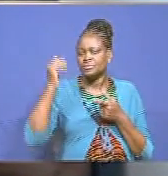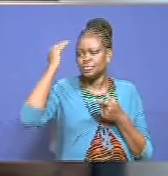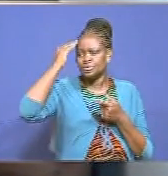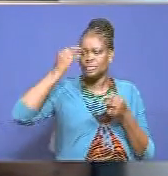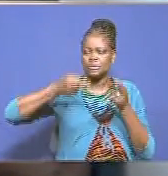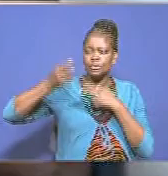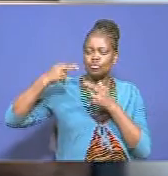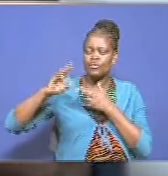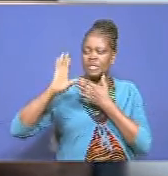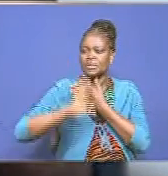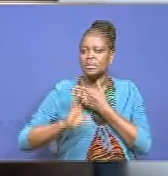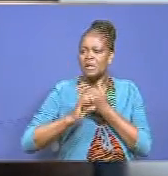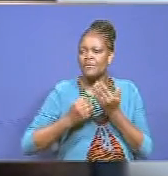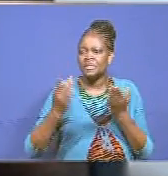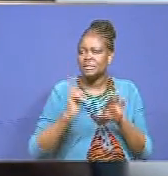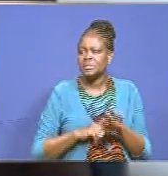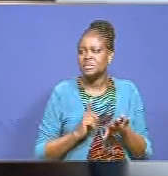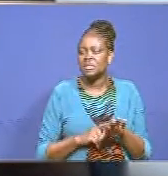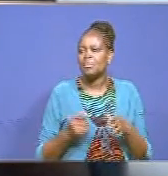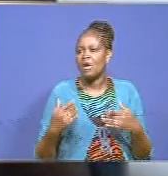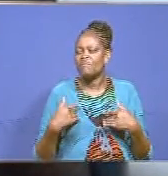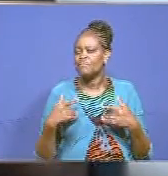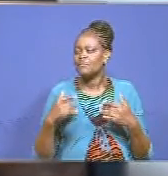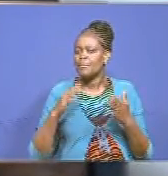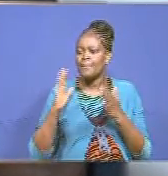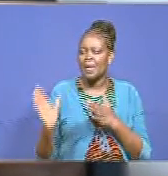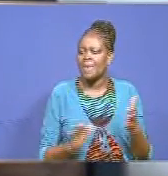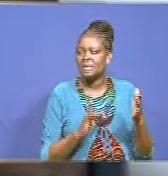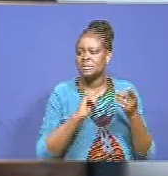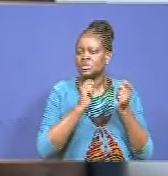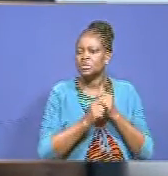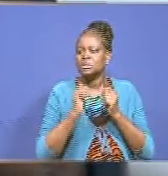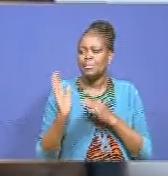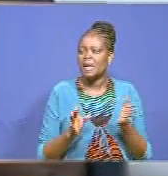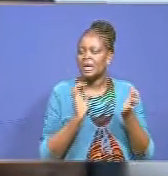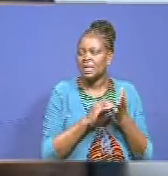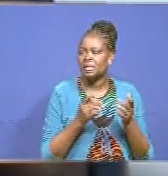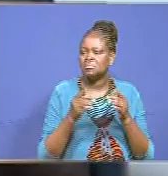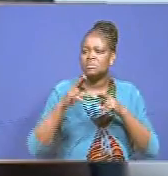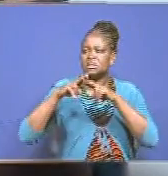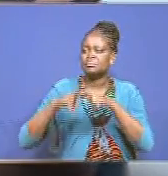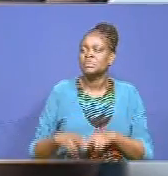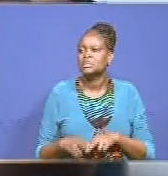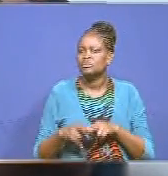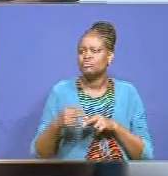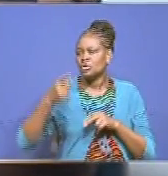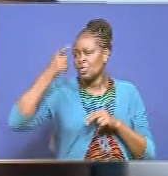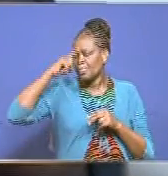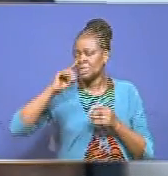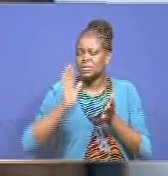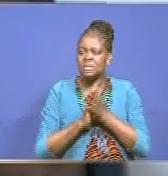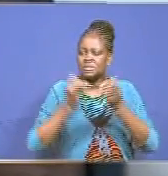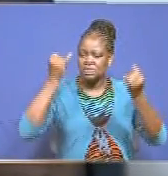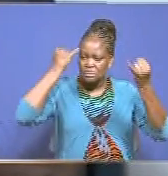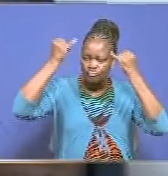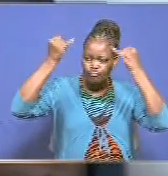of this country, every time there's rearrangement, depending with the maybe policies and ideologies of each and